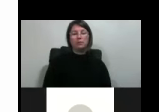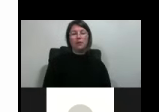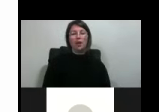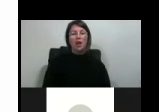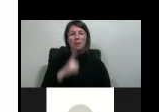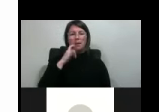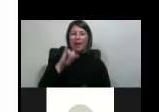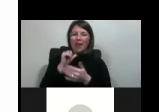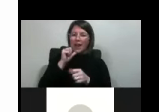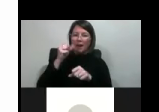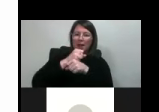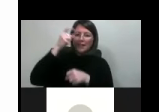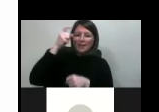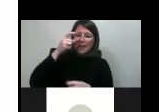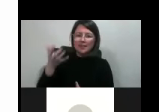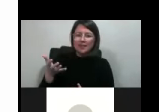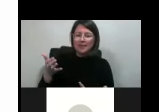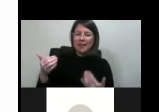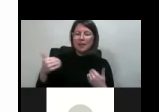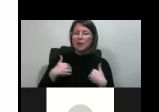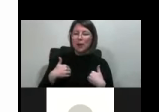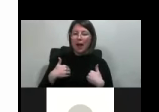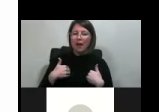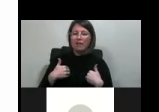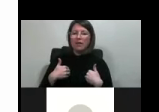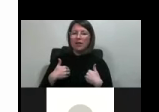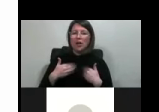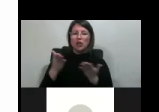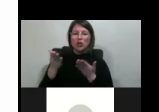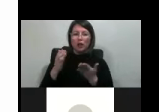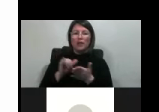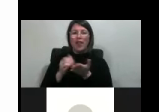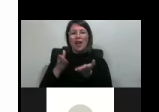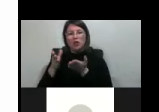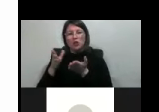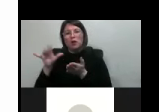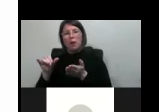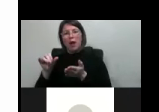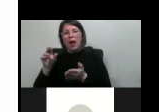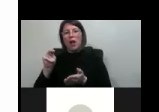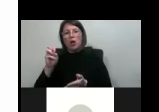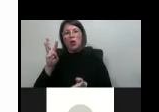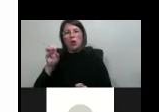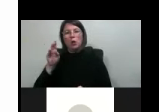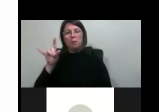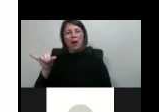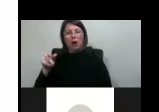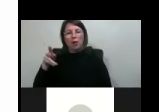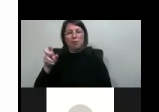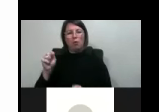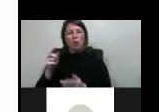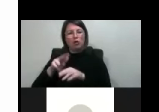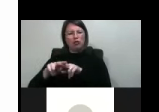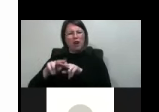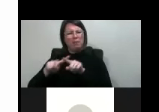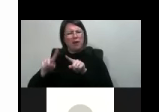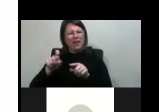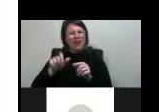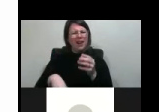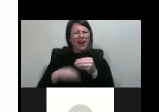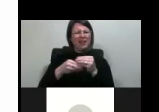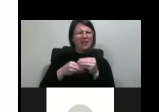not make sense to have service that's served by Newburyport trains Yet why do you need additional service that's